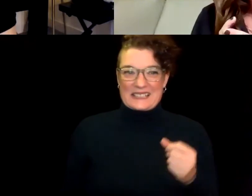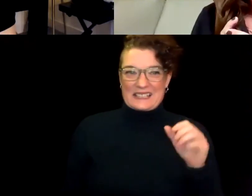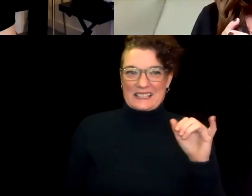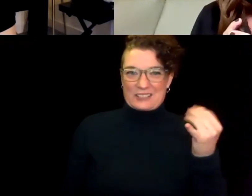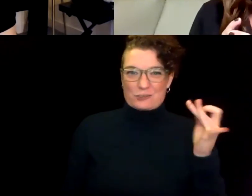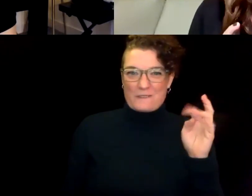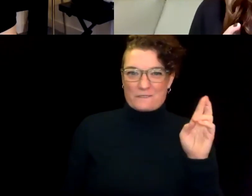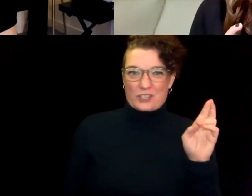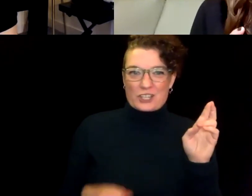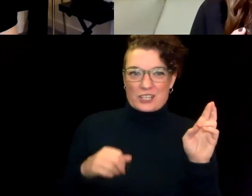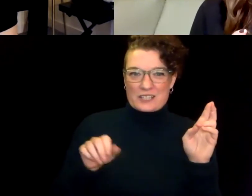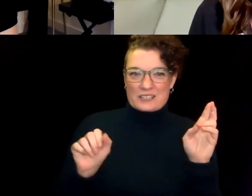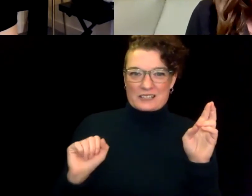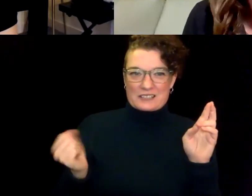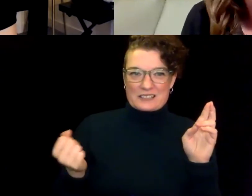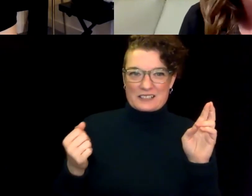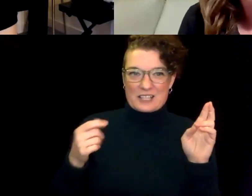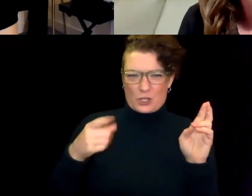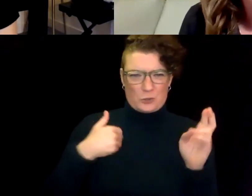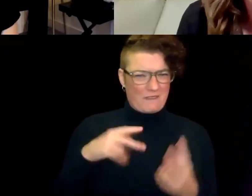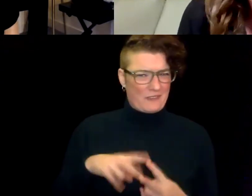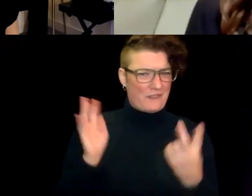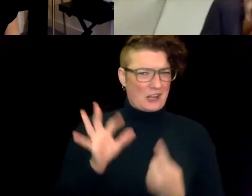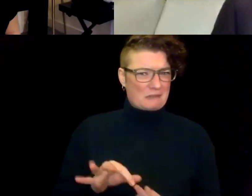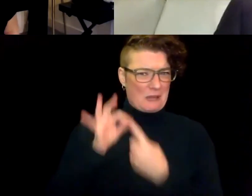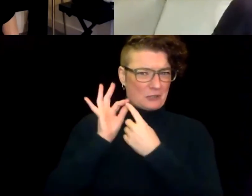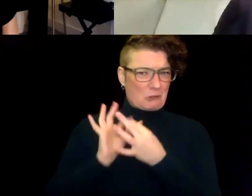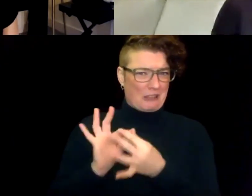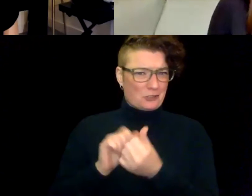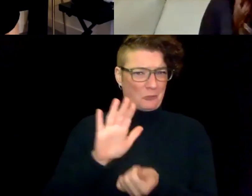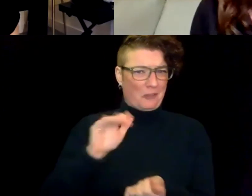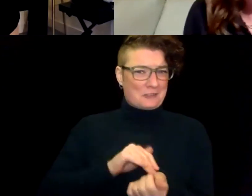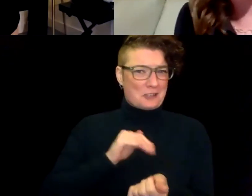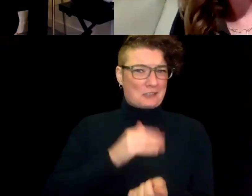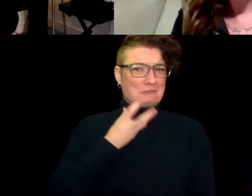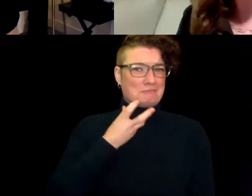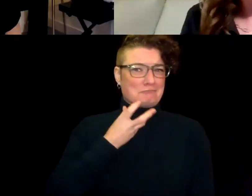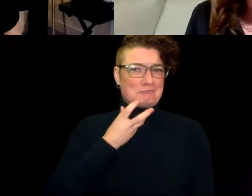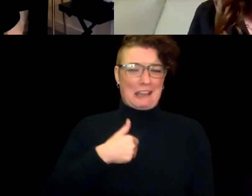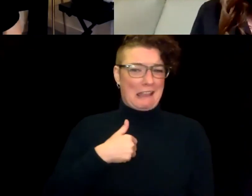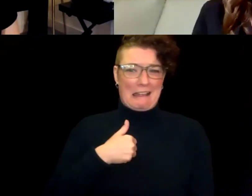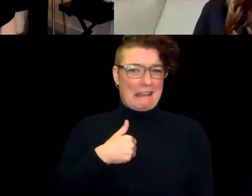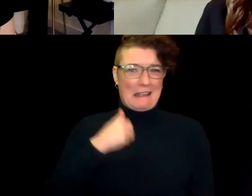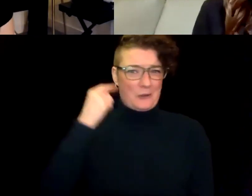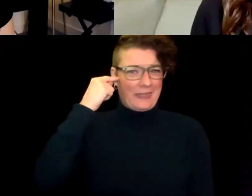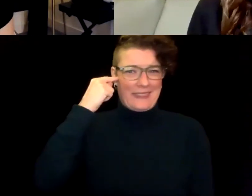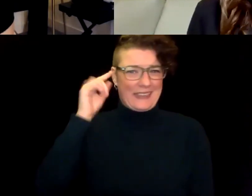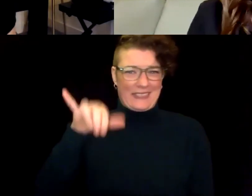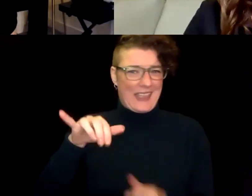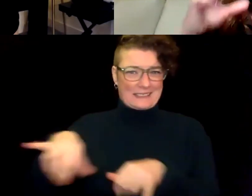a very special relationship with your doctor. I don't Maybe think that's